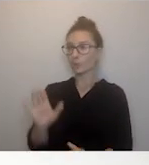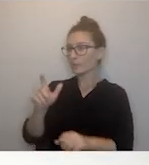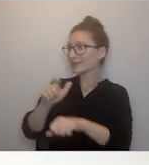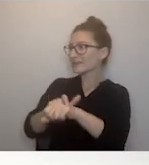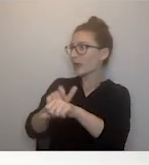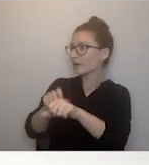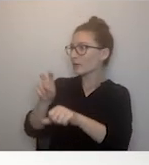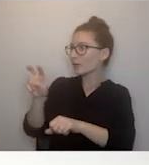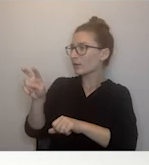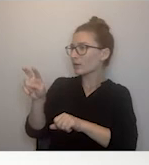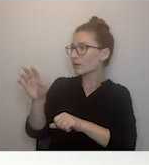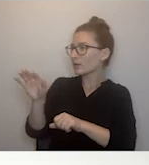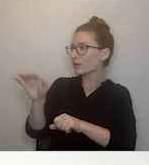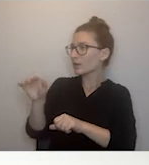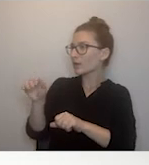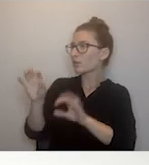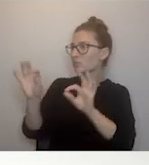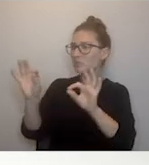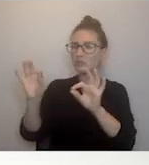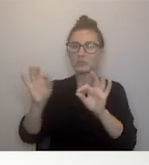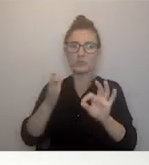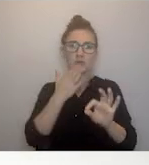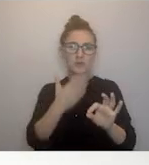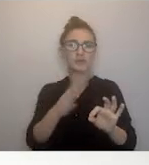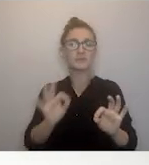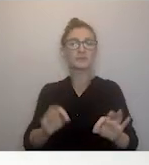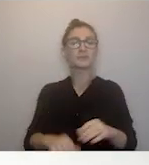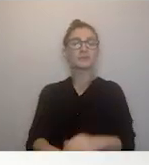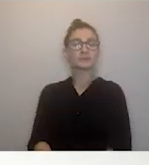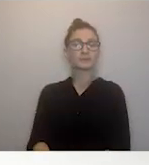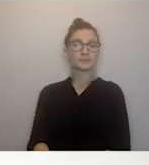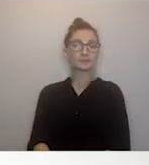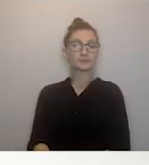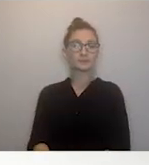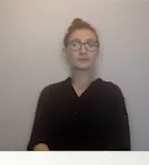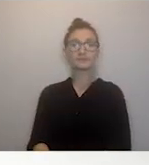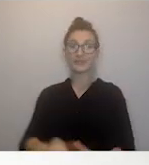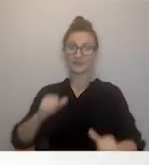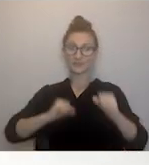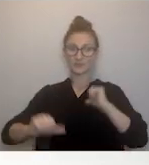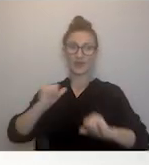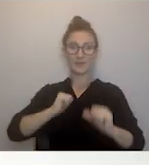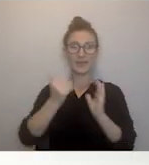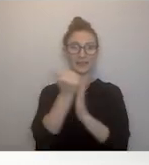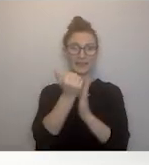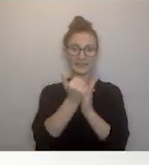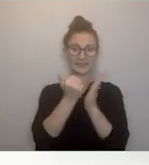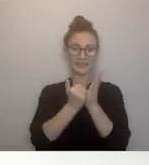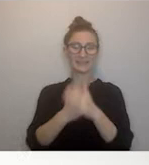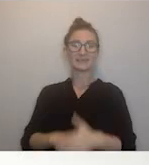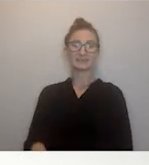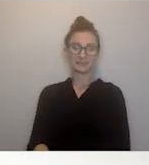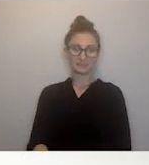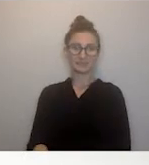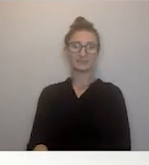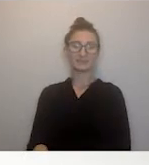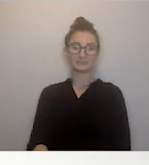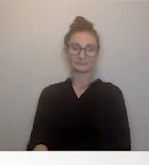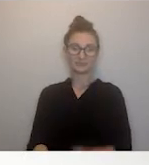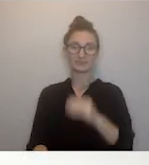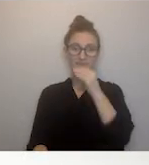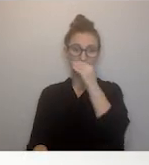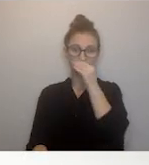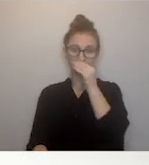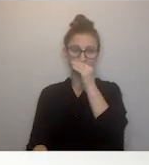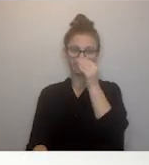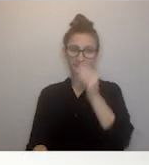that's music. How am I doing on time? Yeah, pretty good. Okay, almost there. My drama lessons.